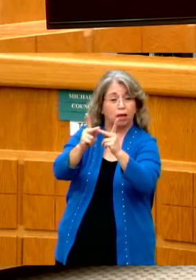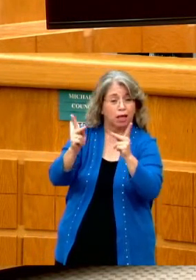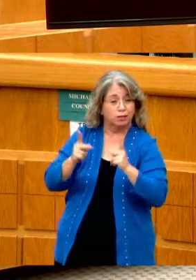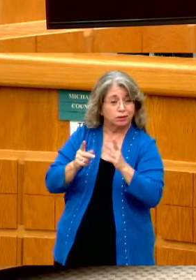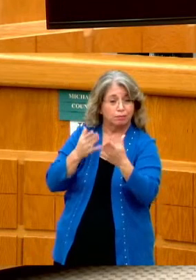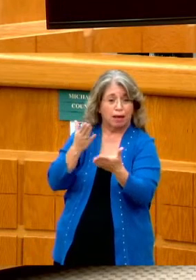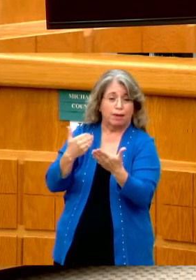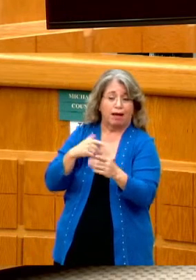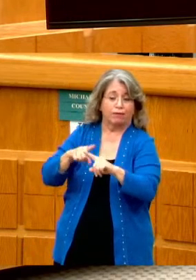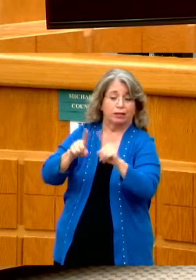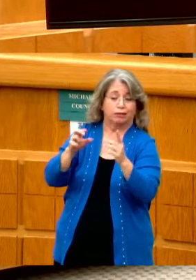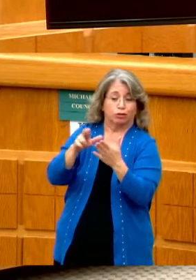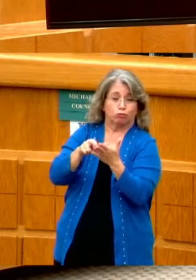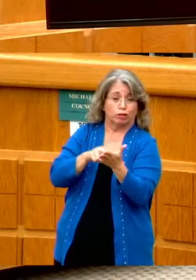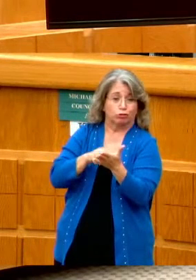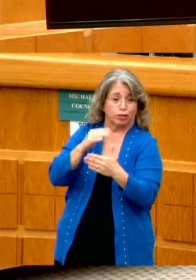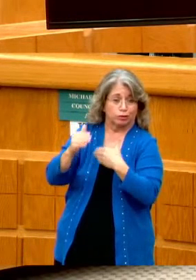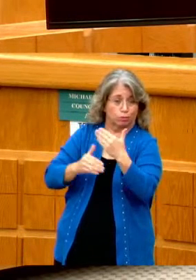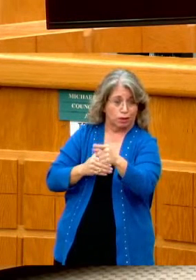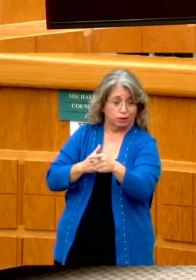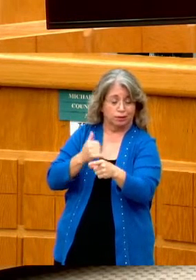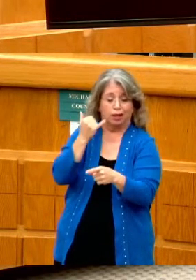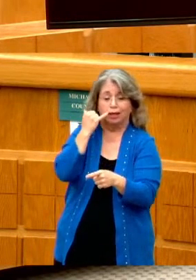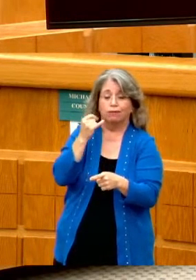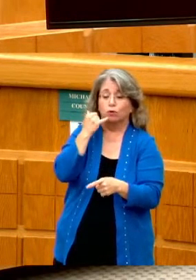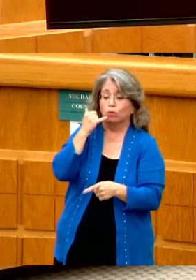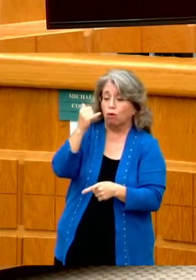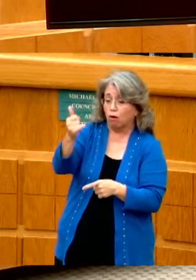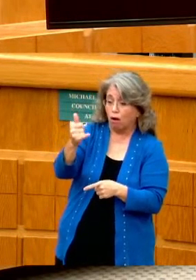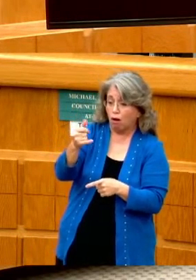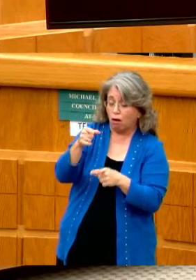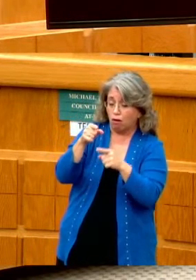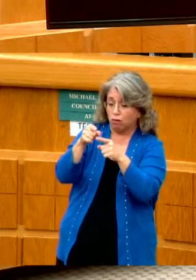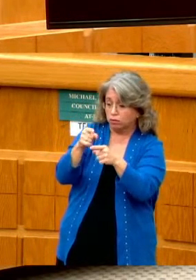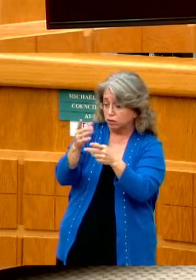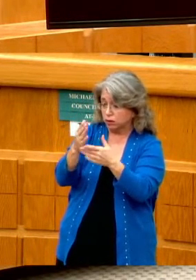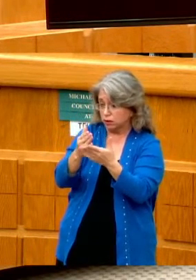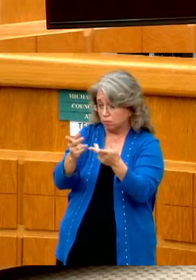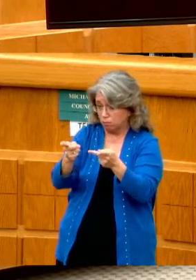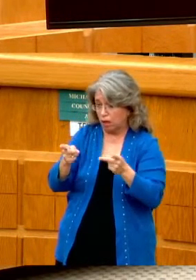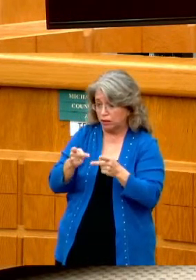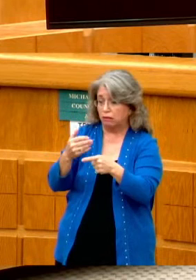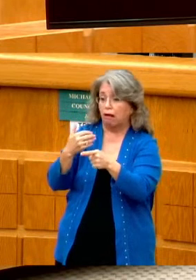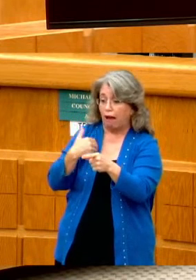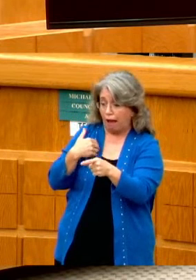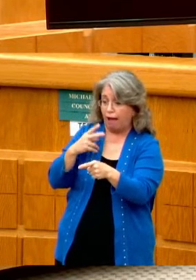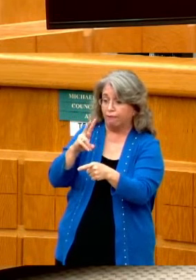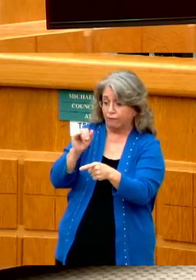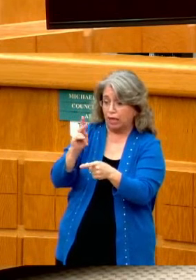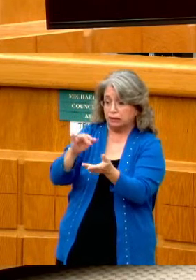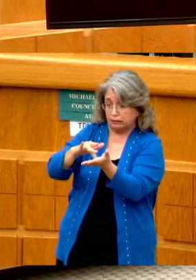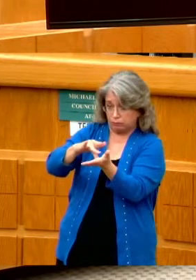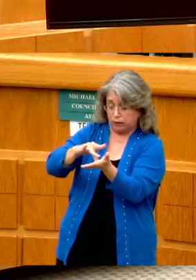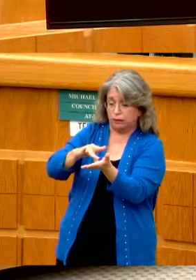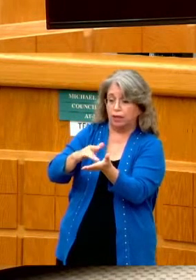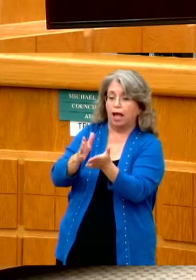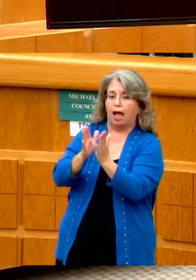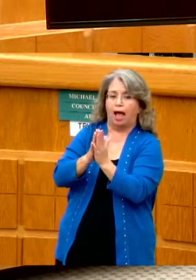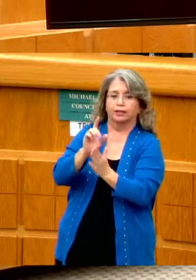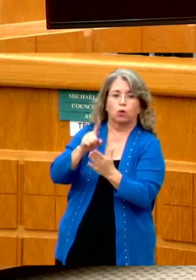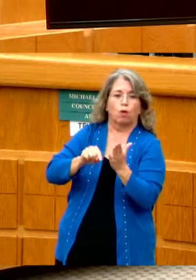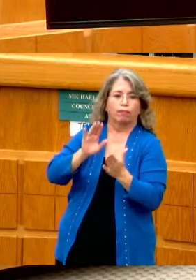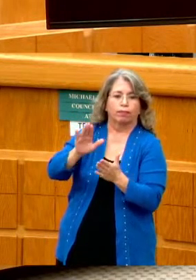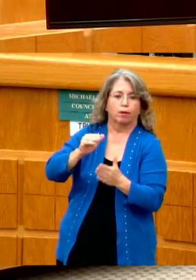processes. So if you're calling a different provider that has vaccine, please make sure that you ask them the process before showing